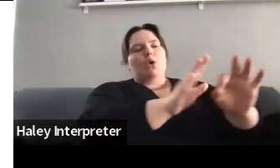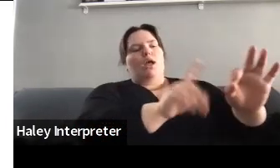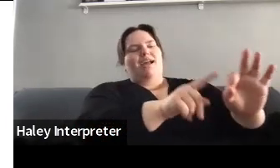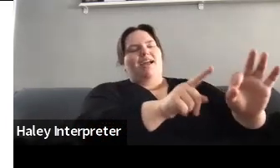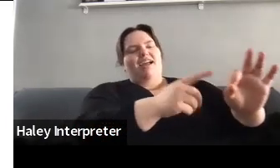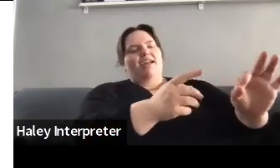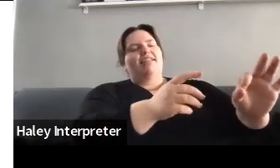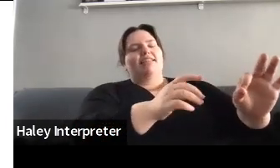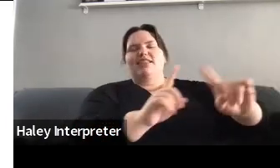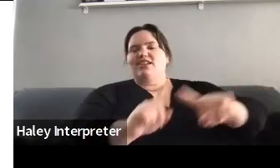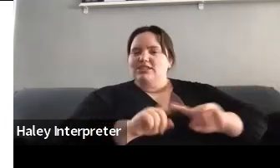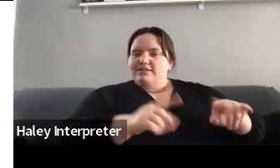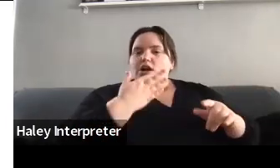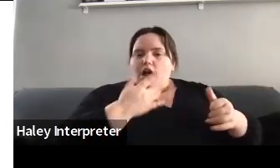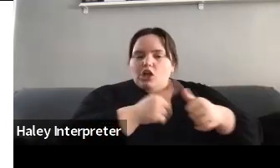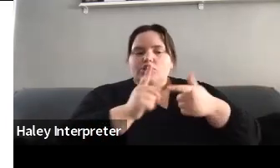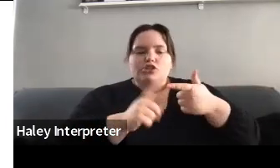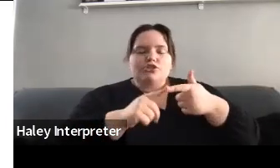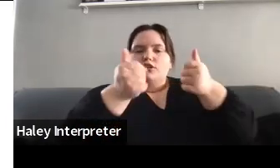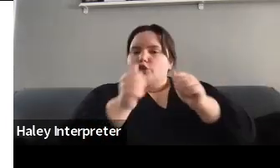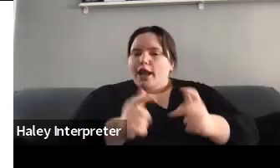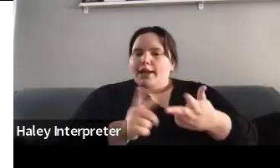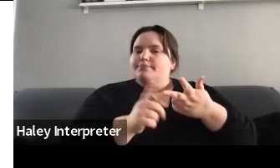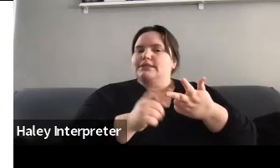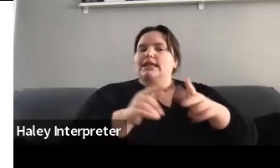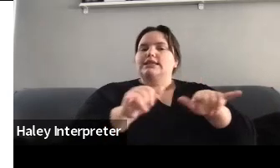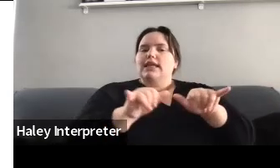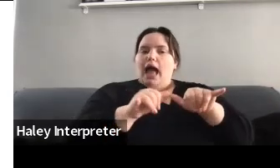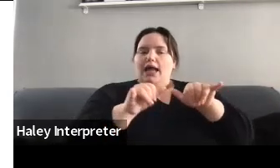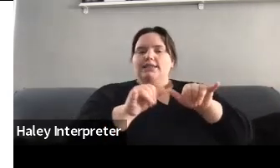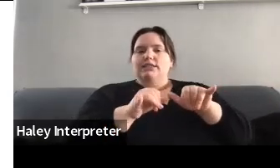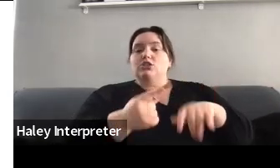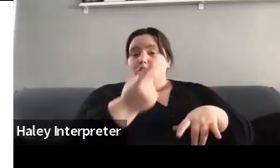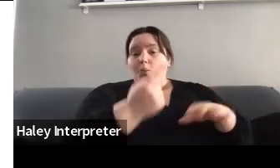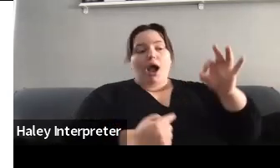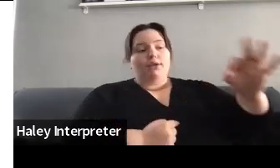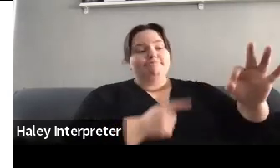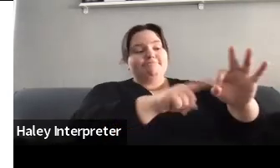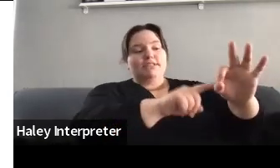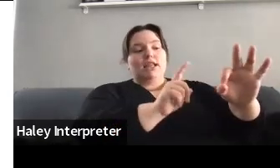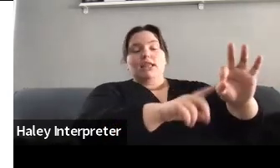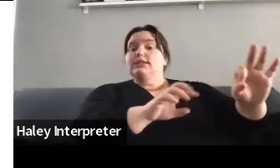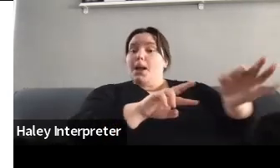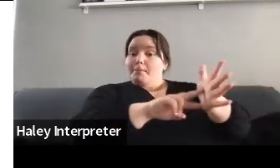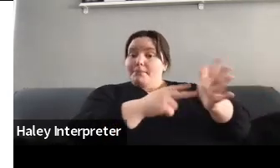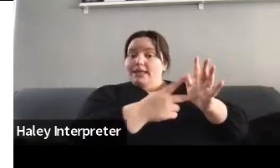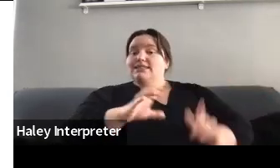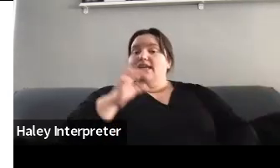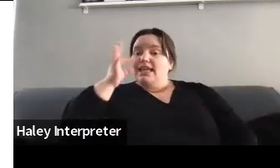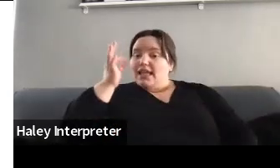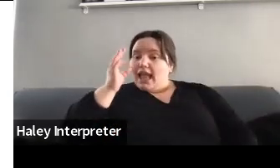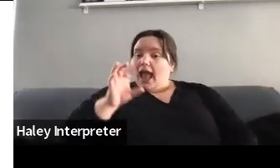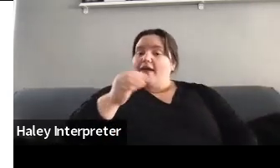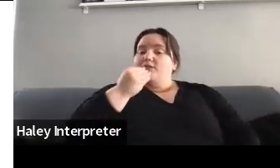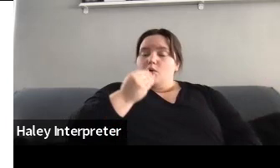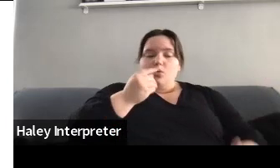shapes, sizes. So one bump dot could mean cat food, two could mean dog food. Any